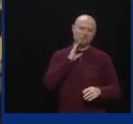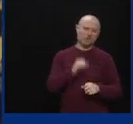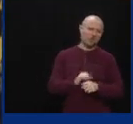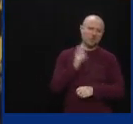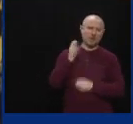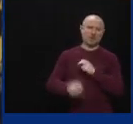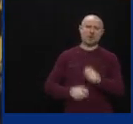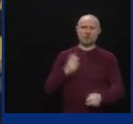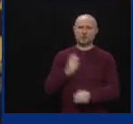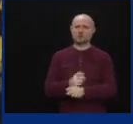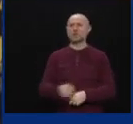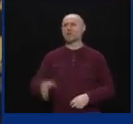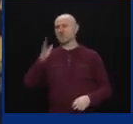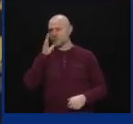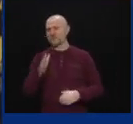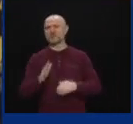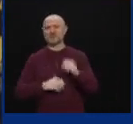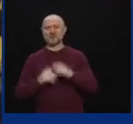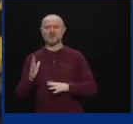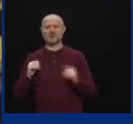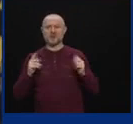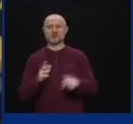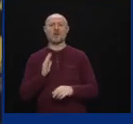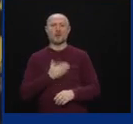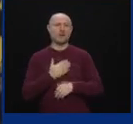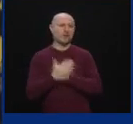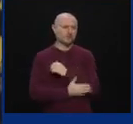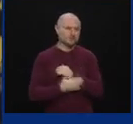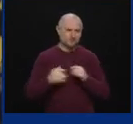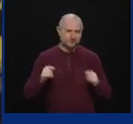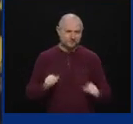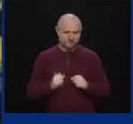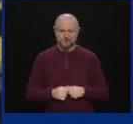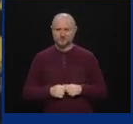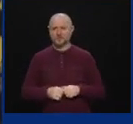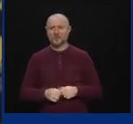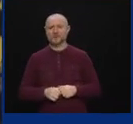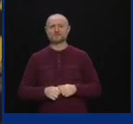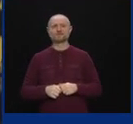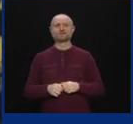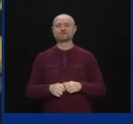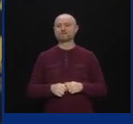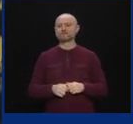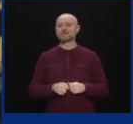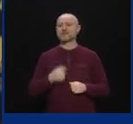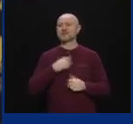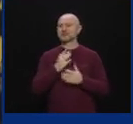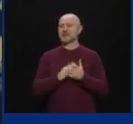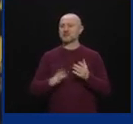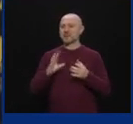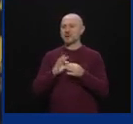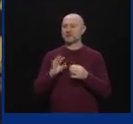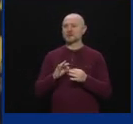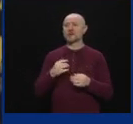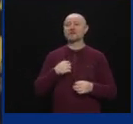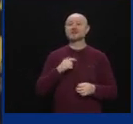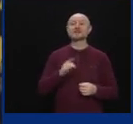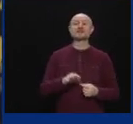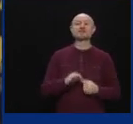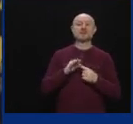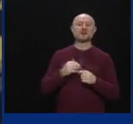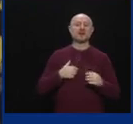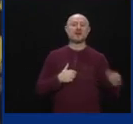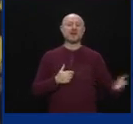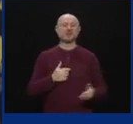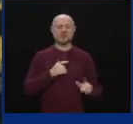build back our country, and we're so proud of all of them as well. And I'll be referring some comments to our very special guests in a couple moments.